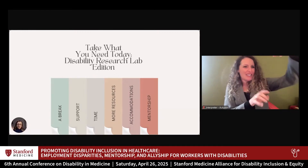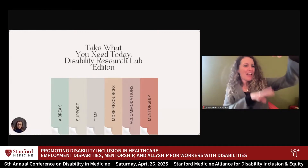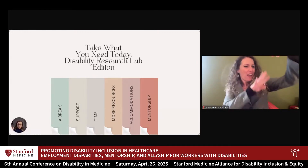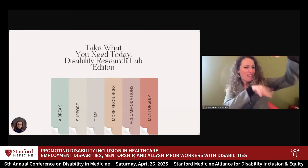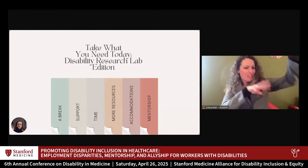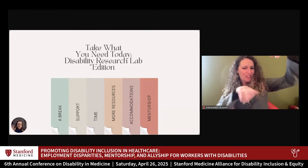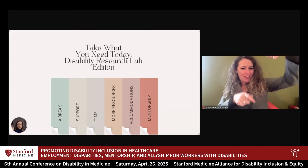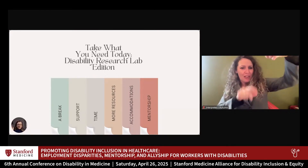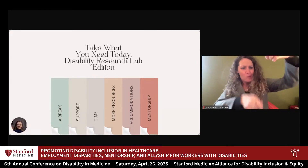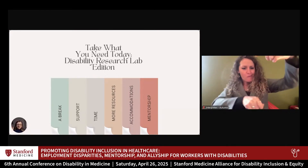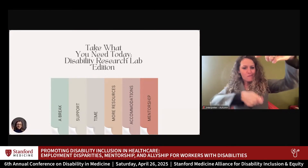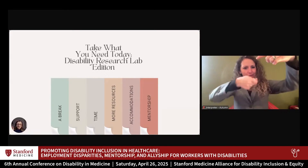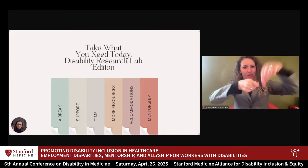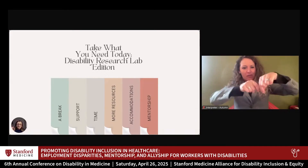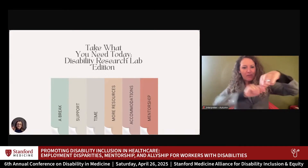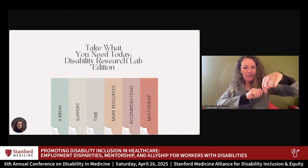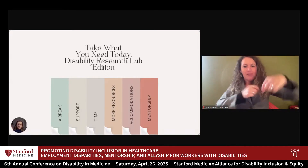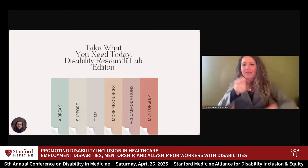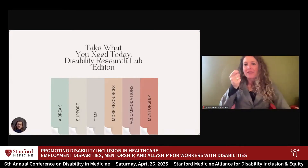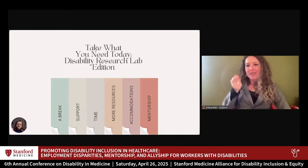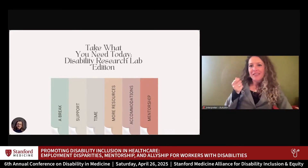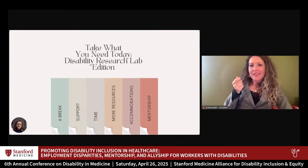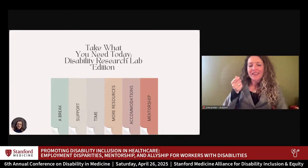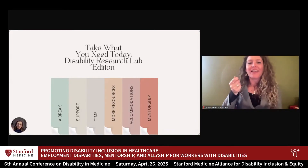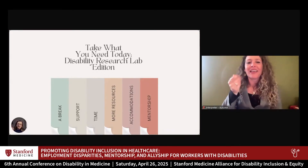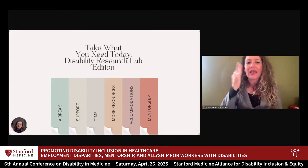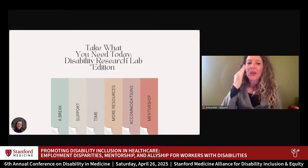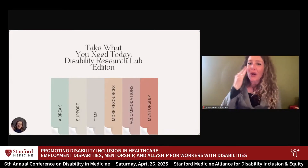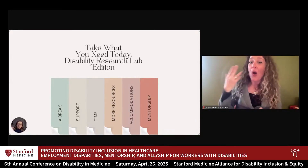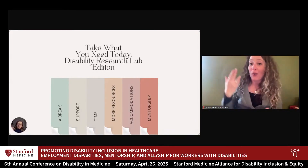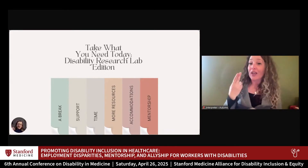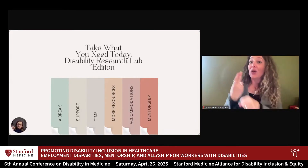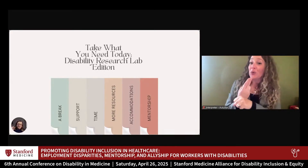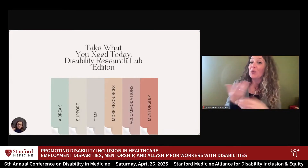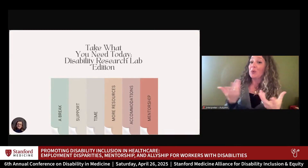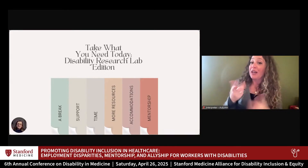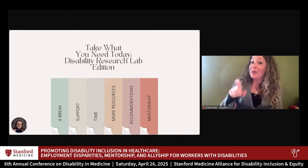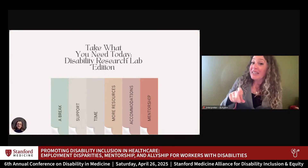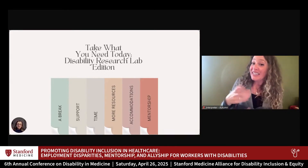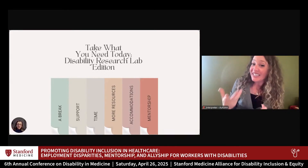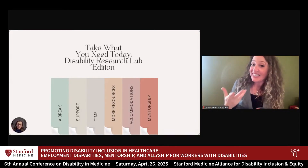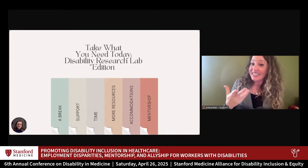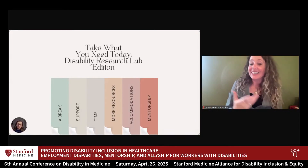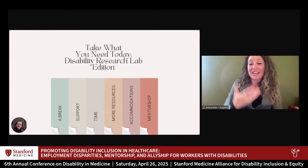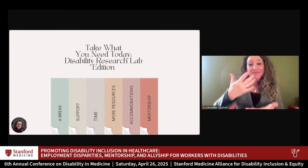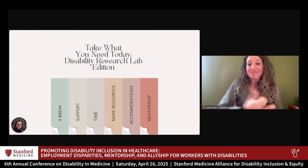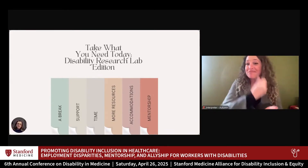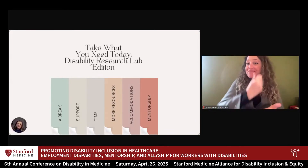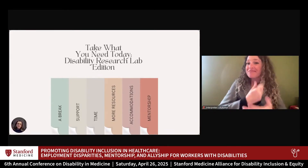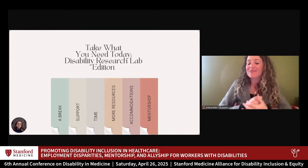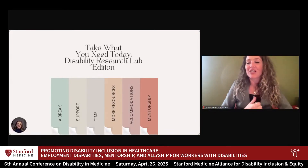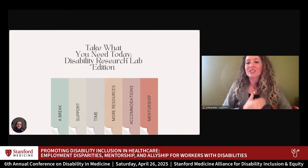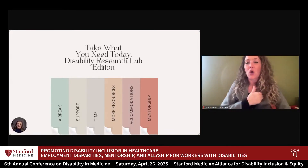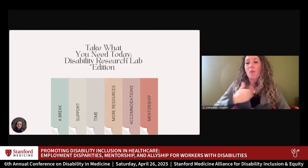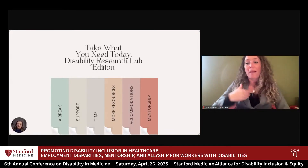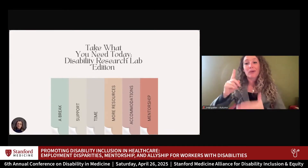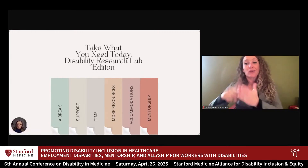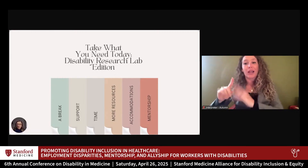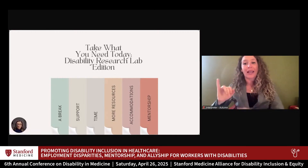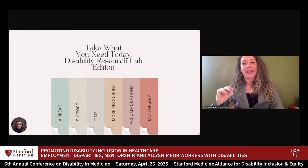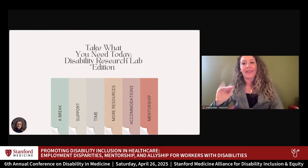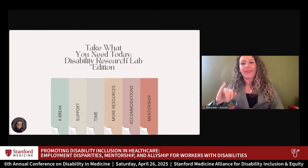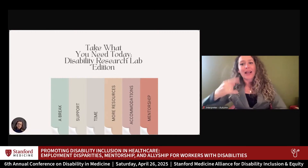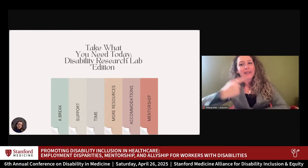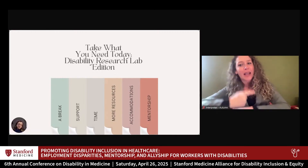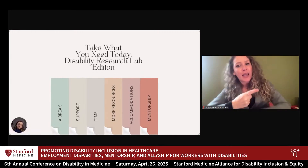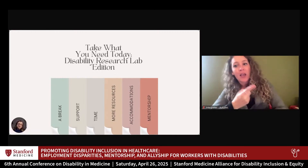where just kind of a little morale booster where you take what you need. And so in our case, we asked members as they did their check-in for that day, what did you